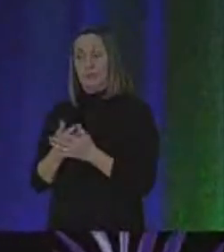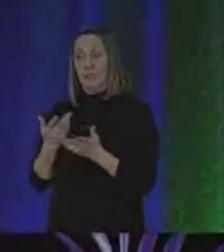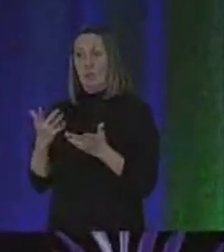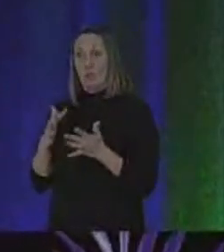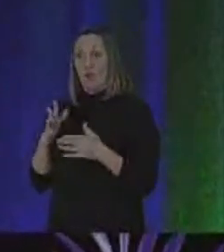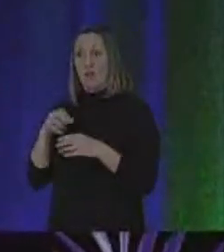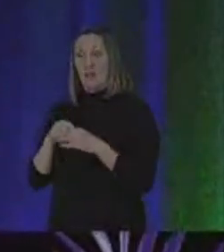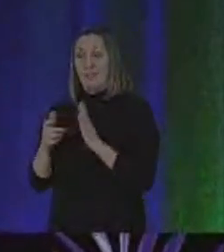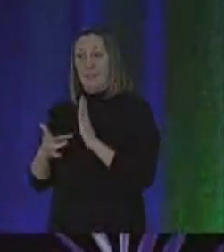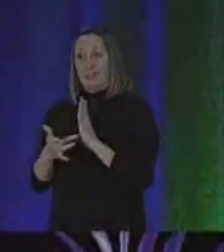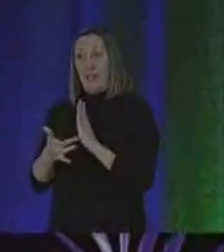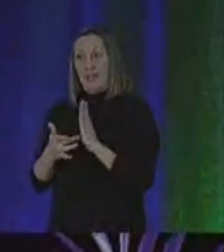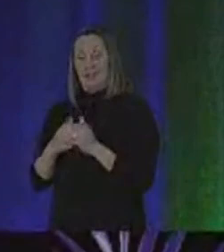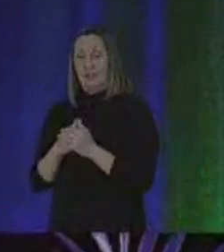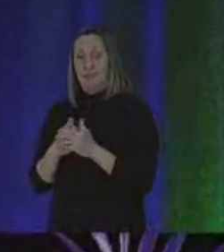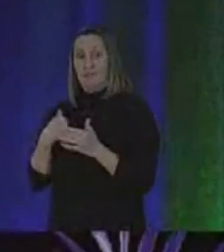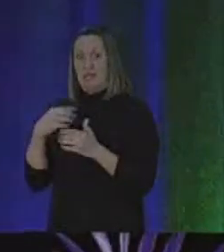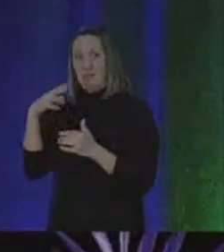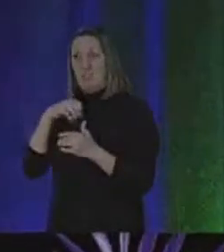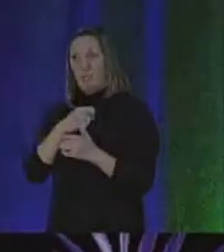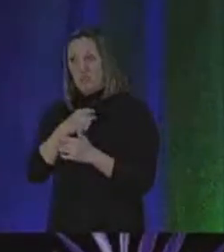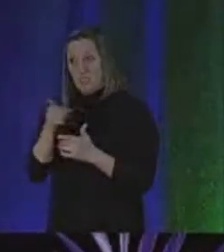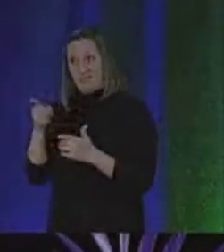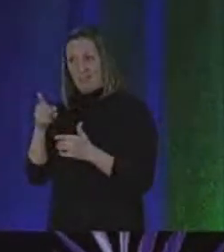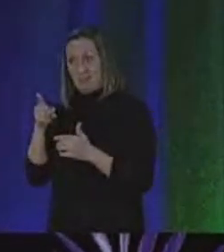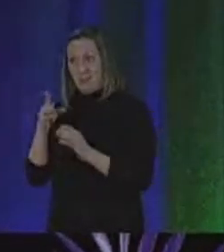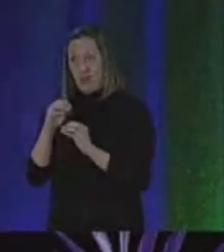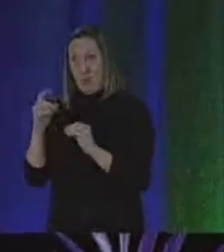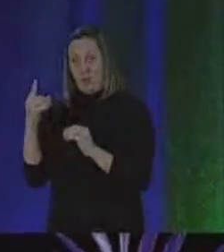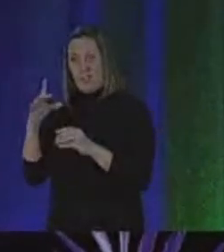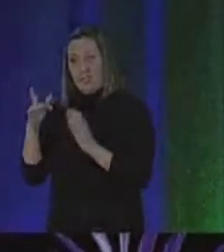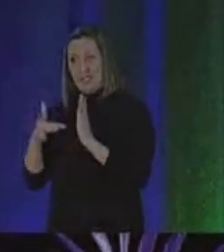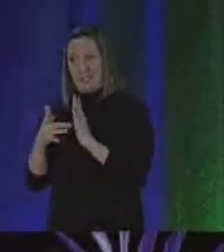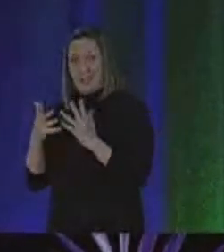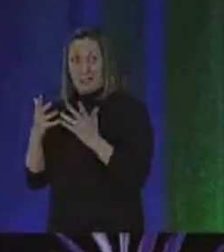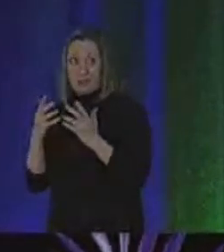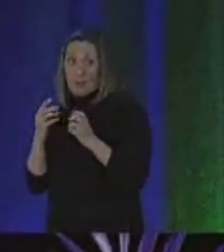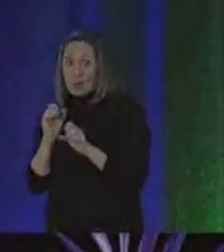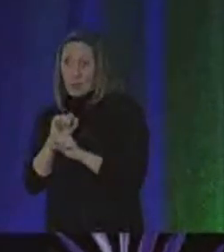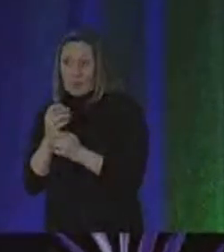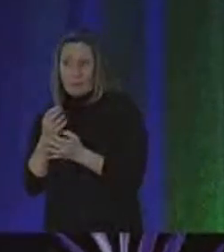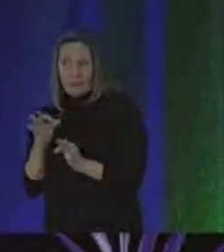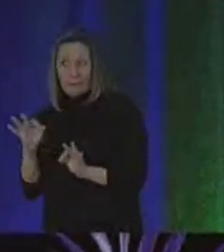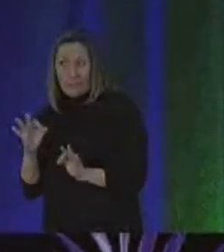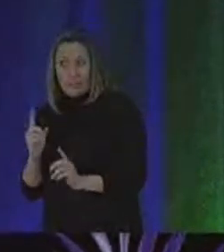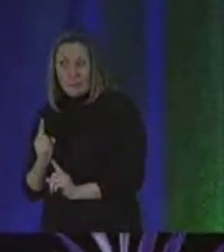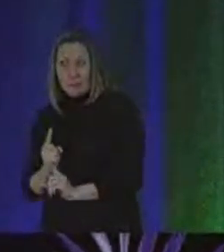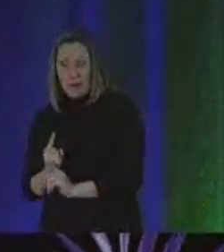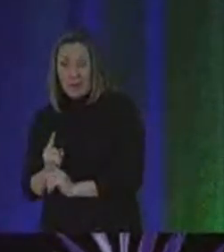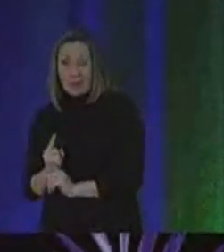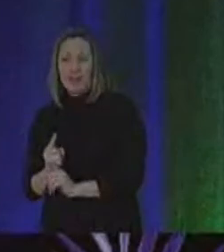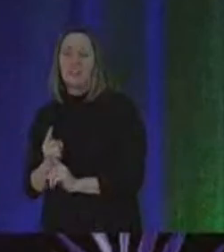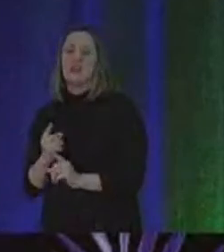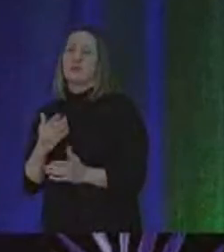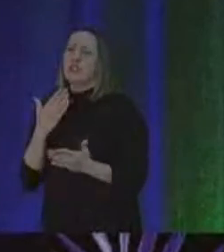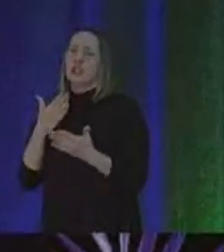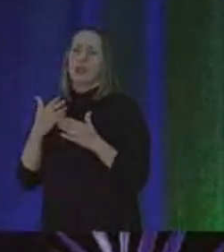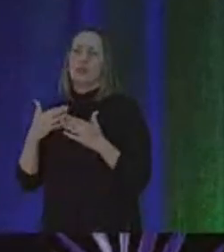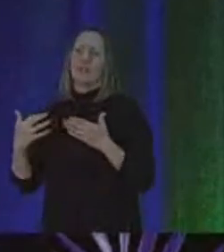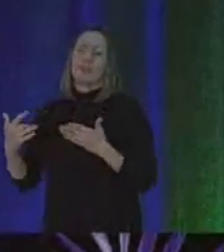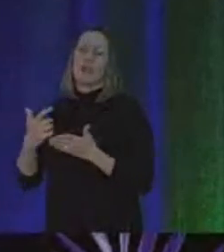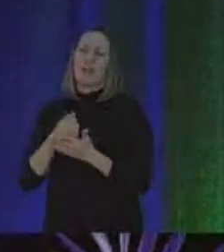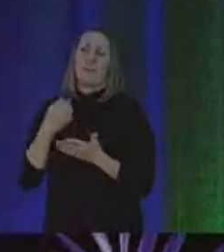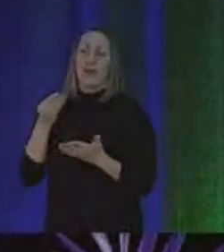tech. I'm assuming that no one is in tech because they want to work for free, right? So let's get a way to get paid. Let's just get that out of